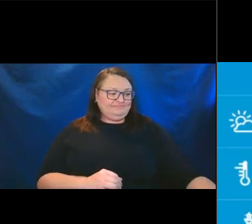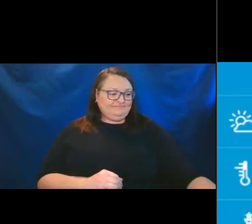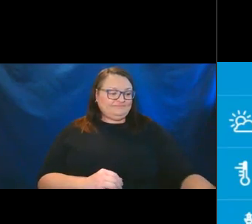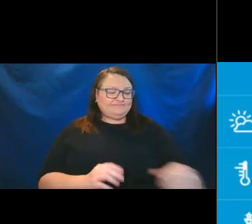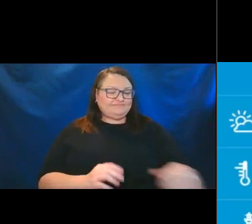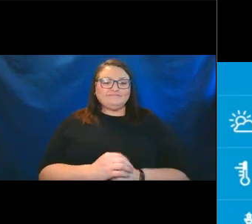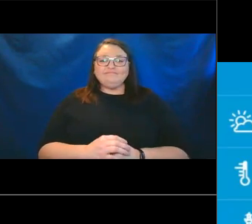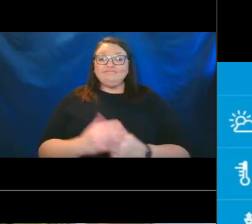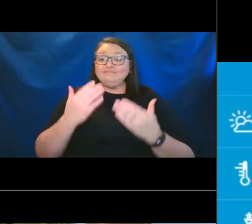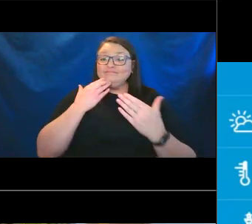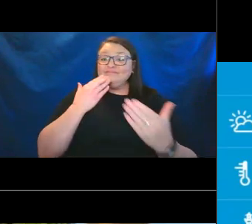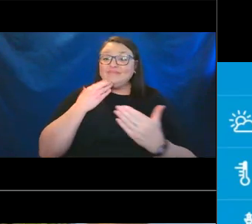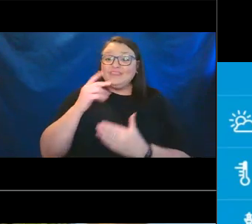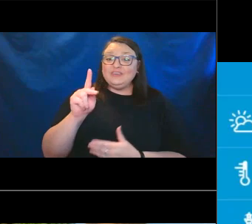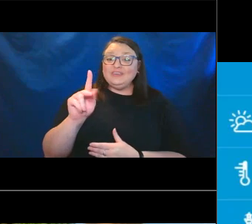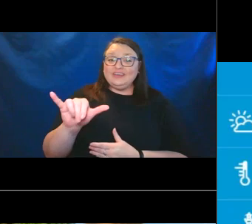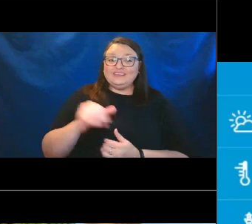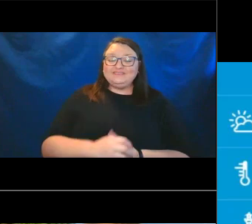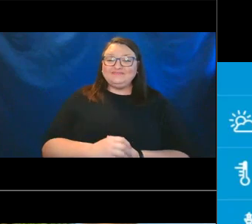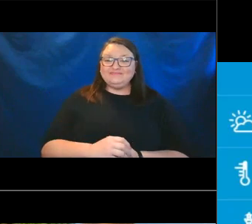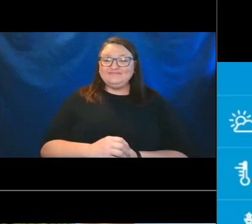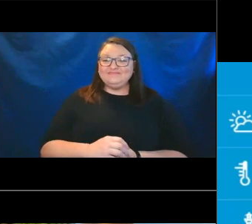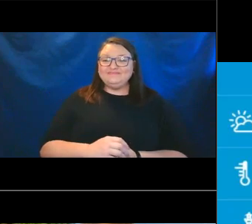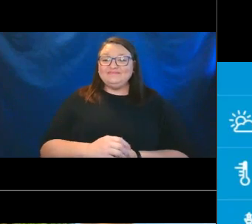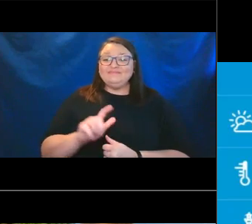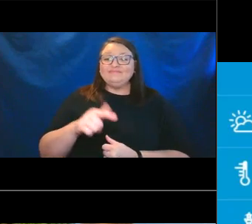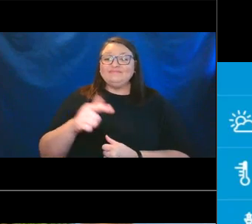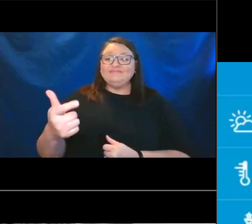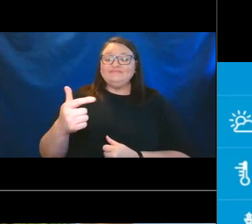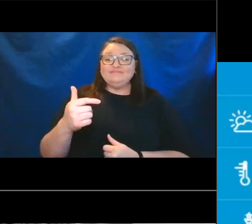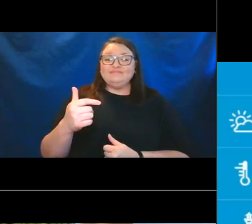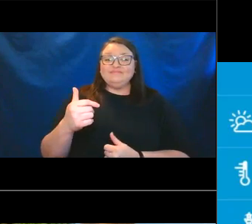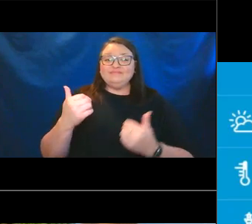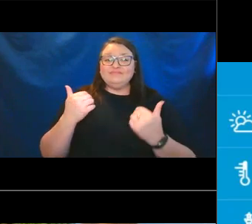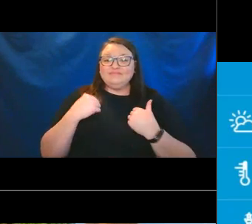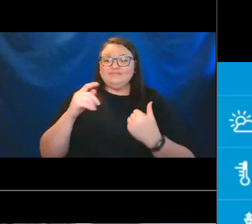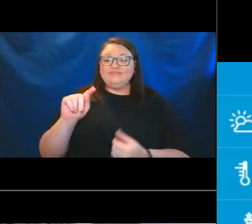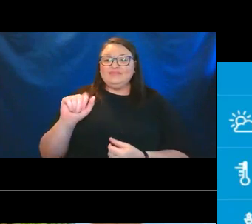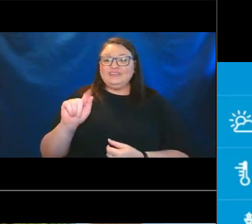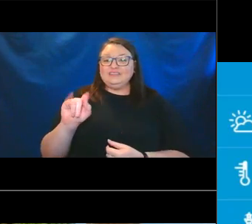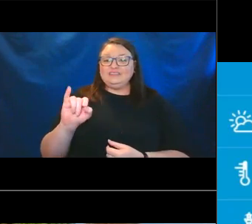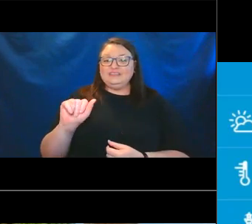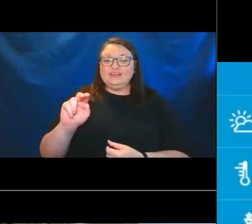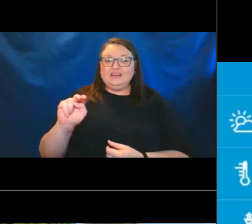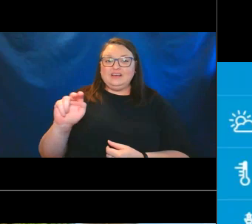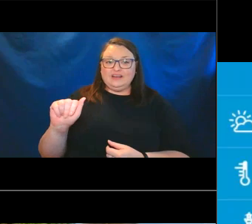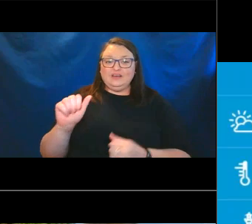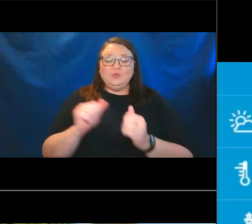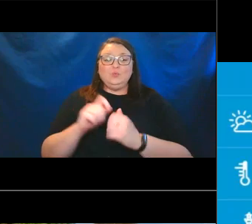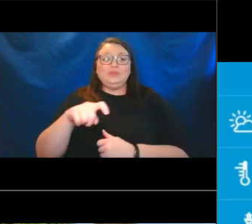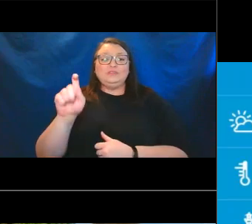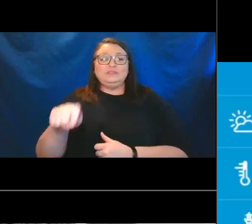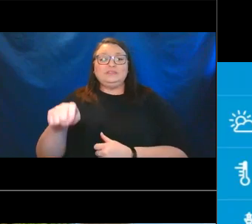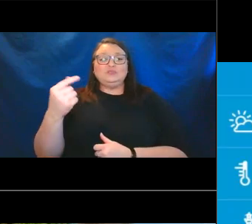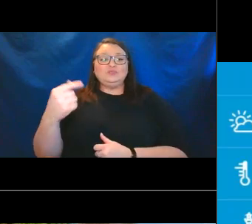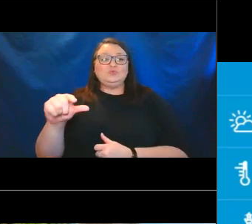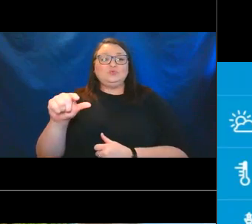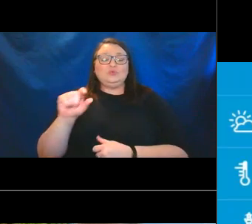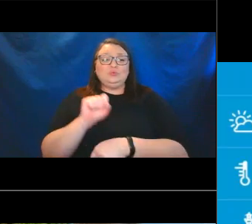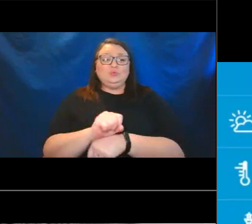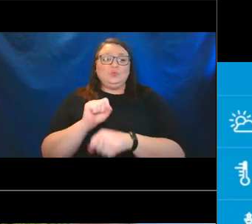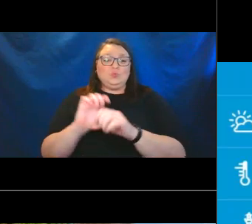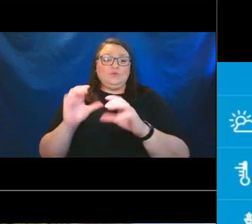Thank you, Kai. And next up, we'll hear from Tatiana with Texas Green Workforce Collaborative.